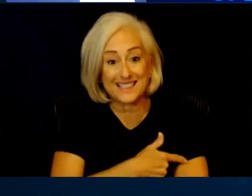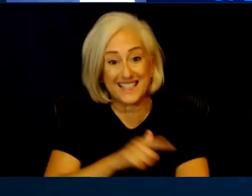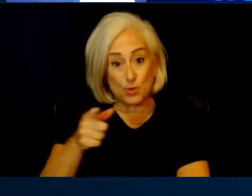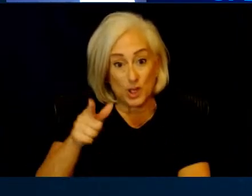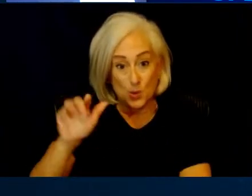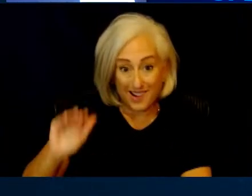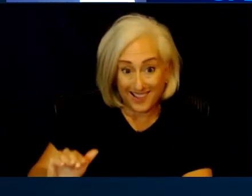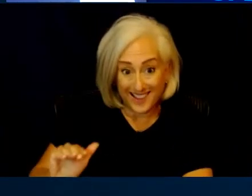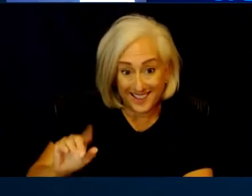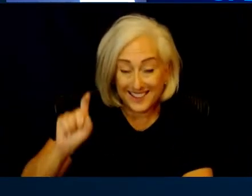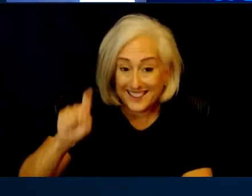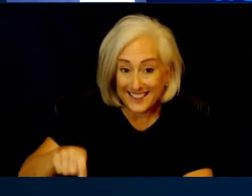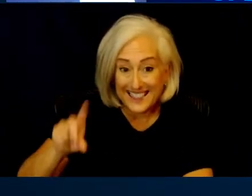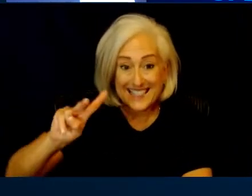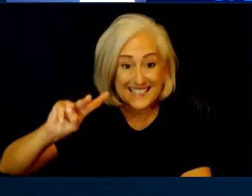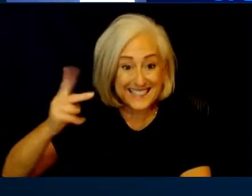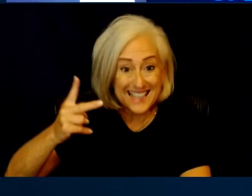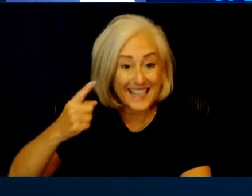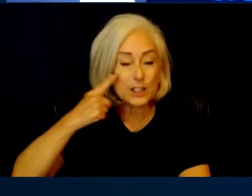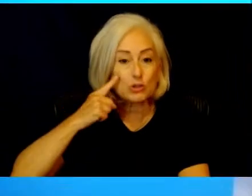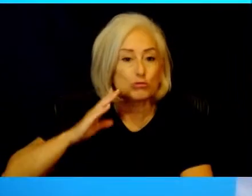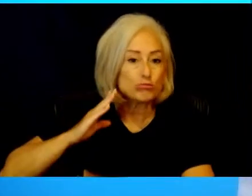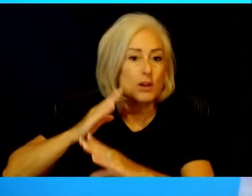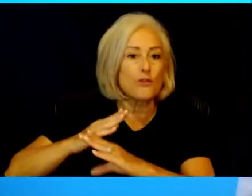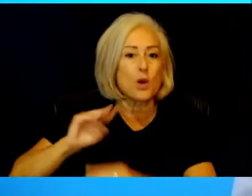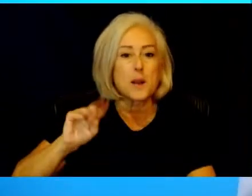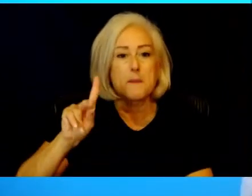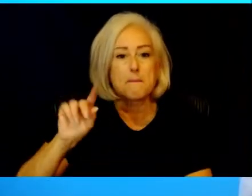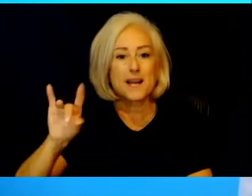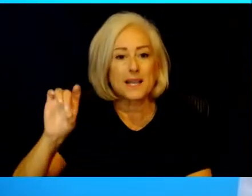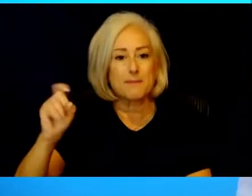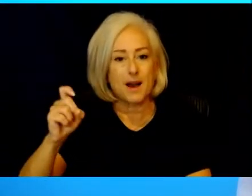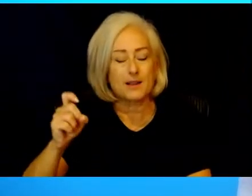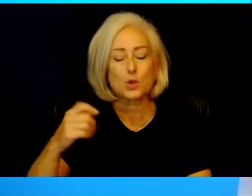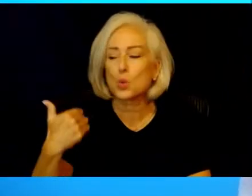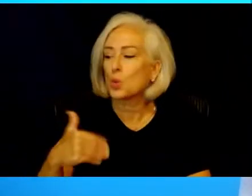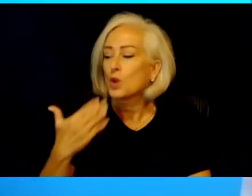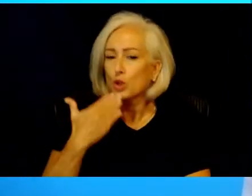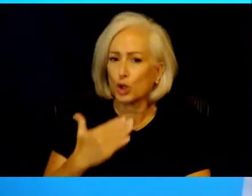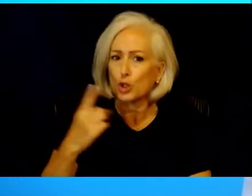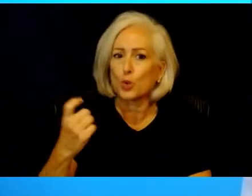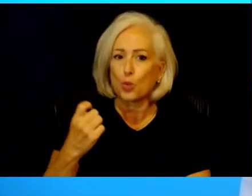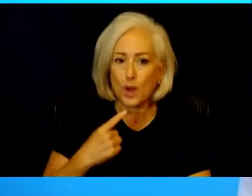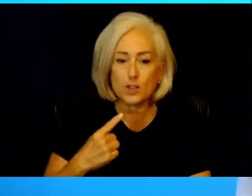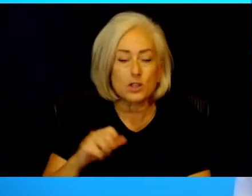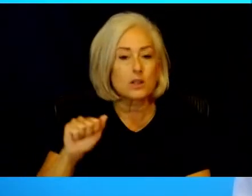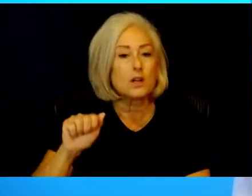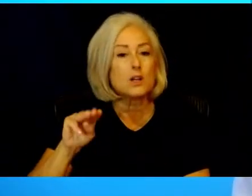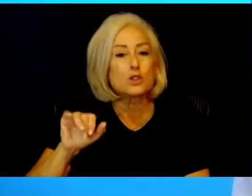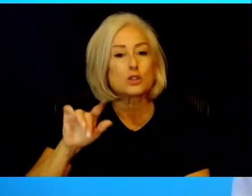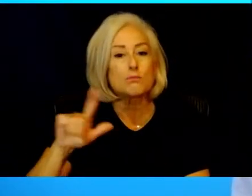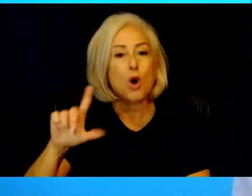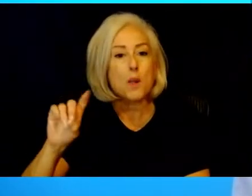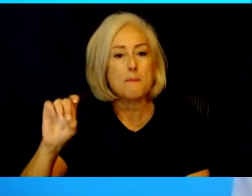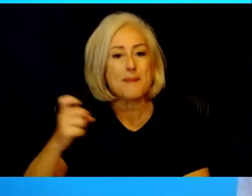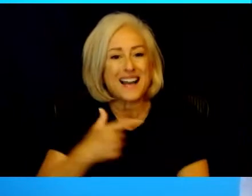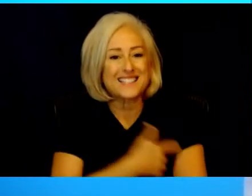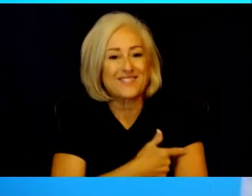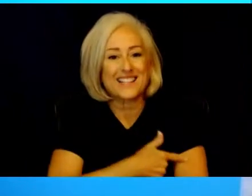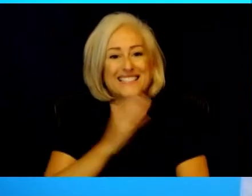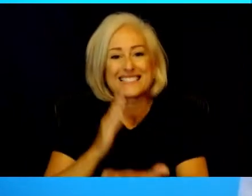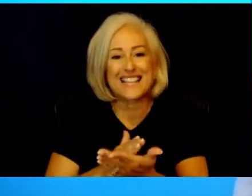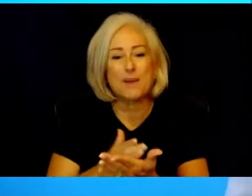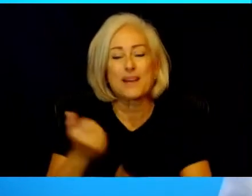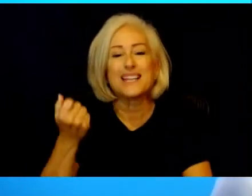to not get monkeypox? Yeah, that's a great question. So we know that smallpox vaccination in the United States stopped in